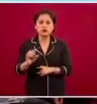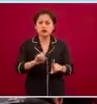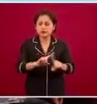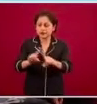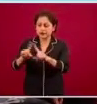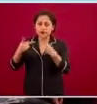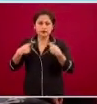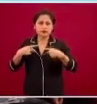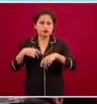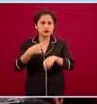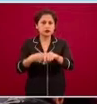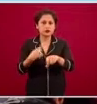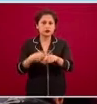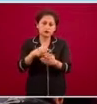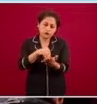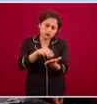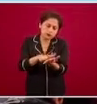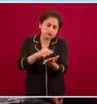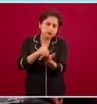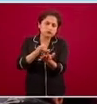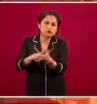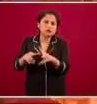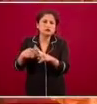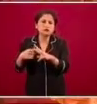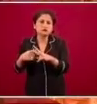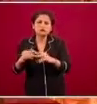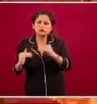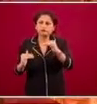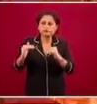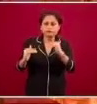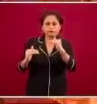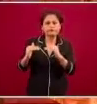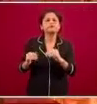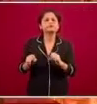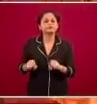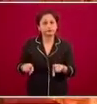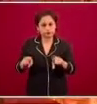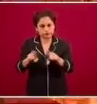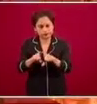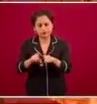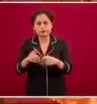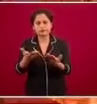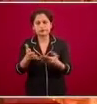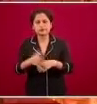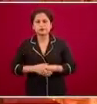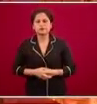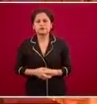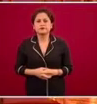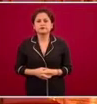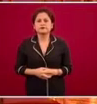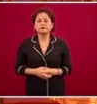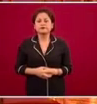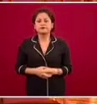They both are represented in a proportion of 45 to 46%.